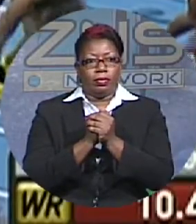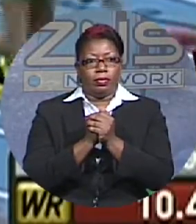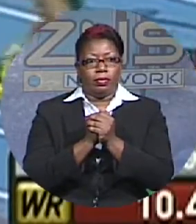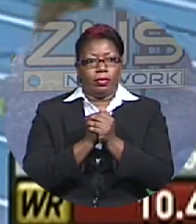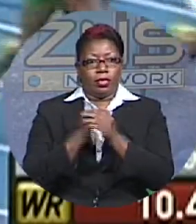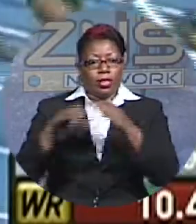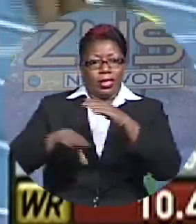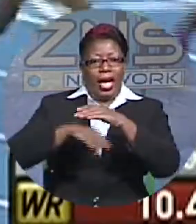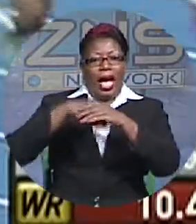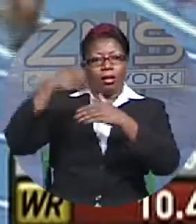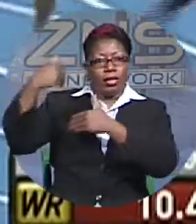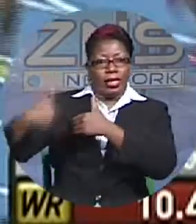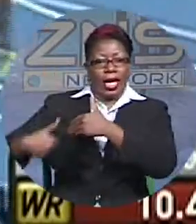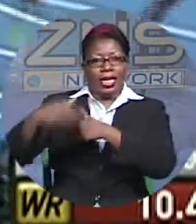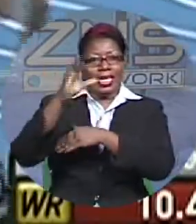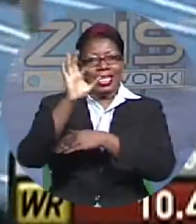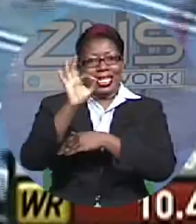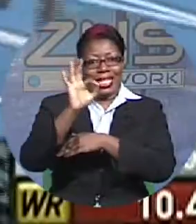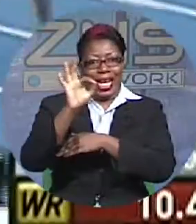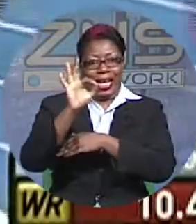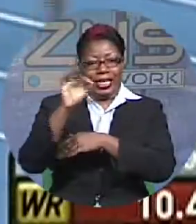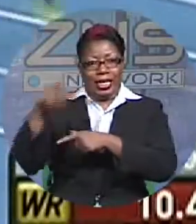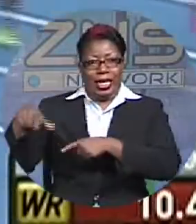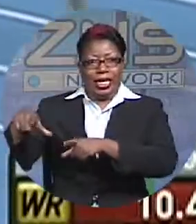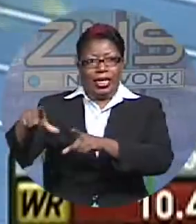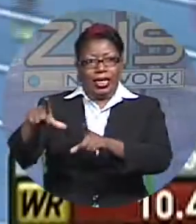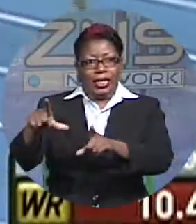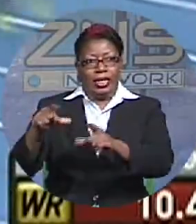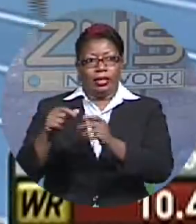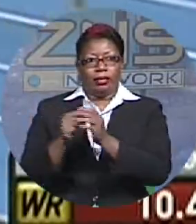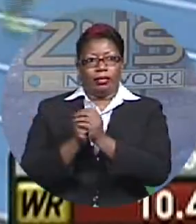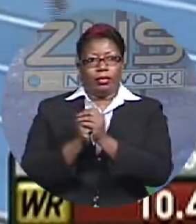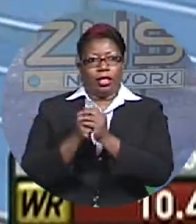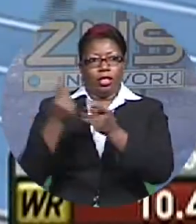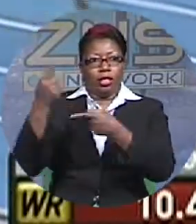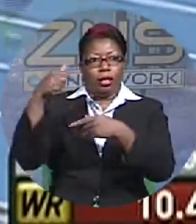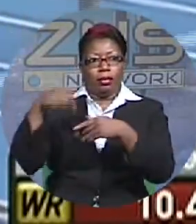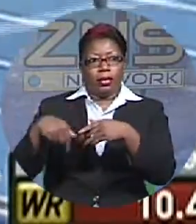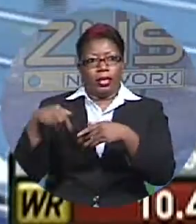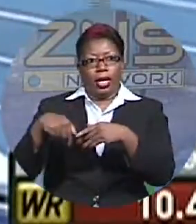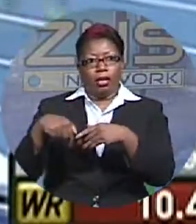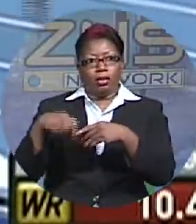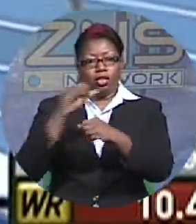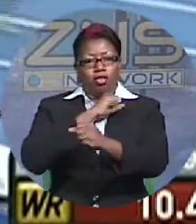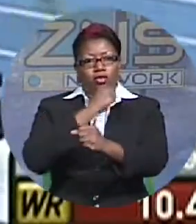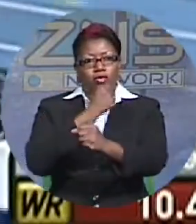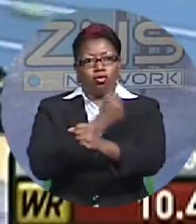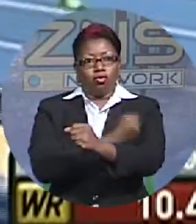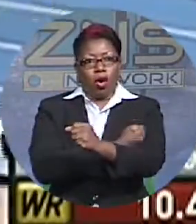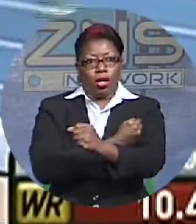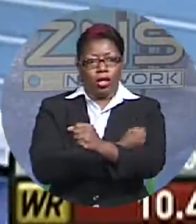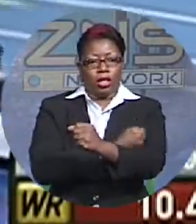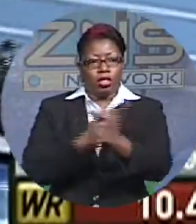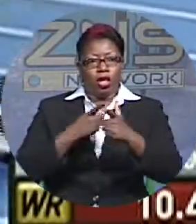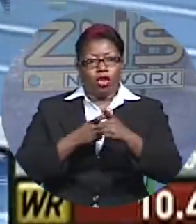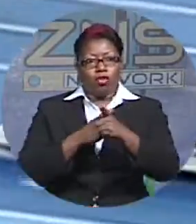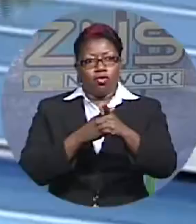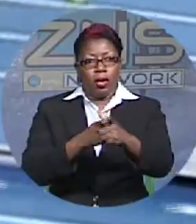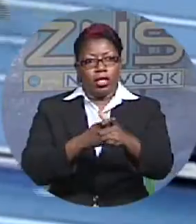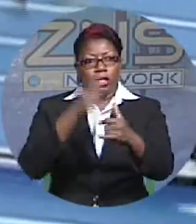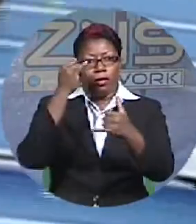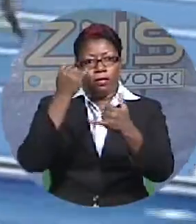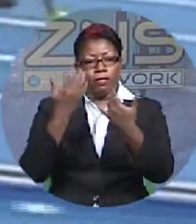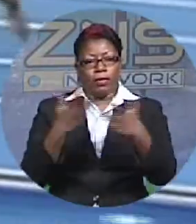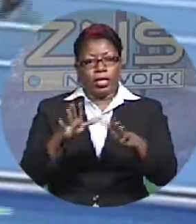the outside lane, lane 9. You can barely see her on this. She'll come down, and this was one of the strongest heats in this semifinal. She